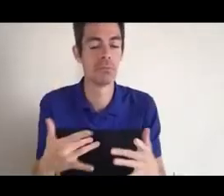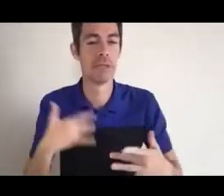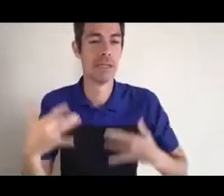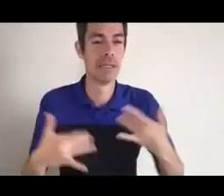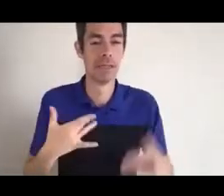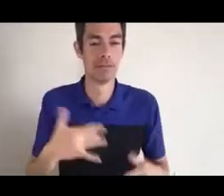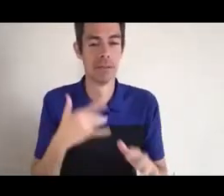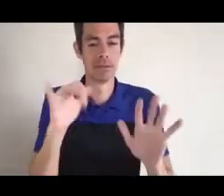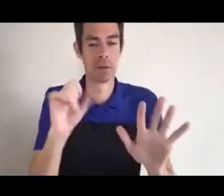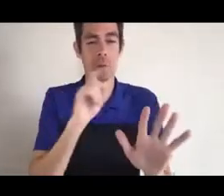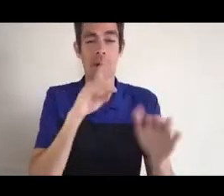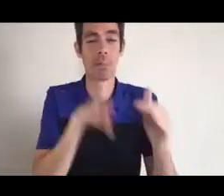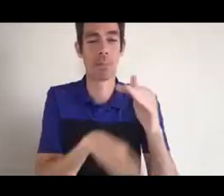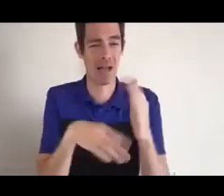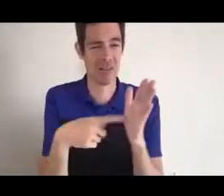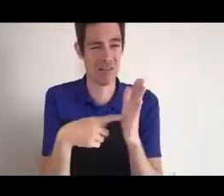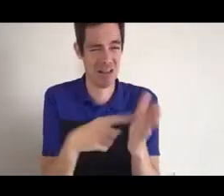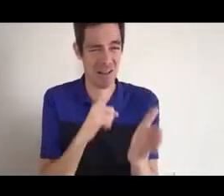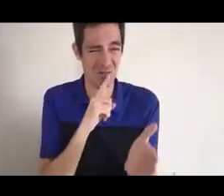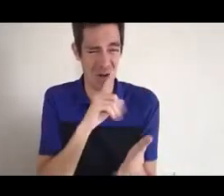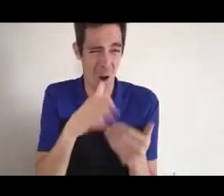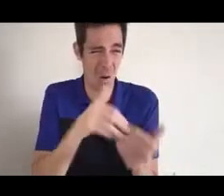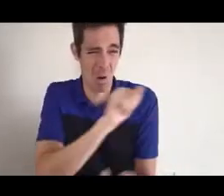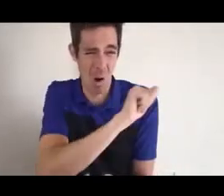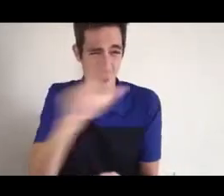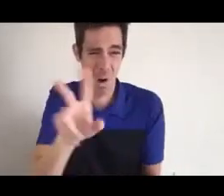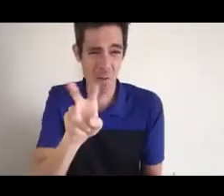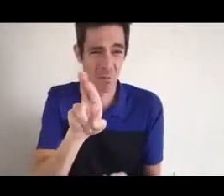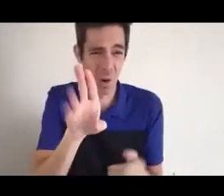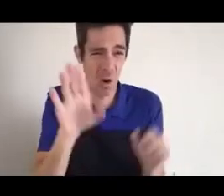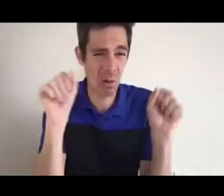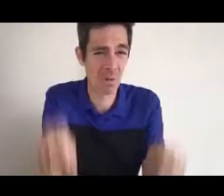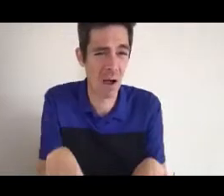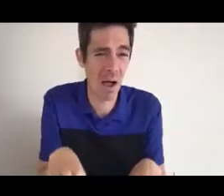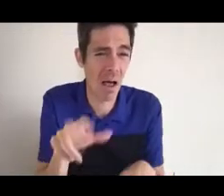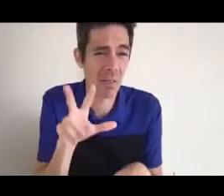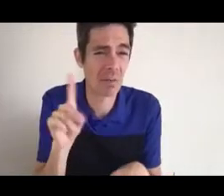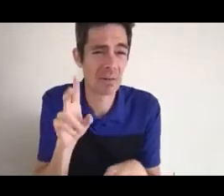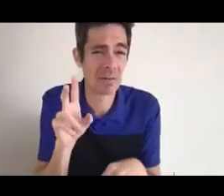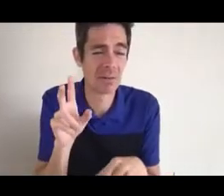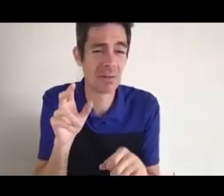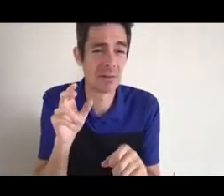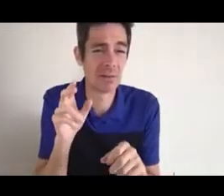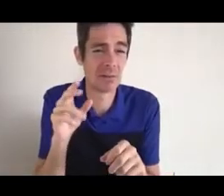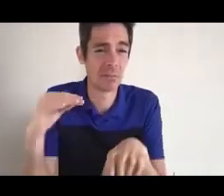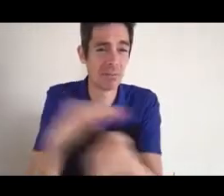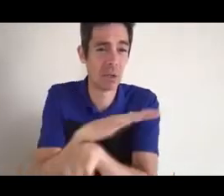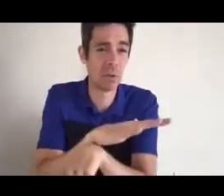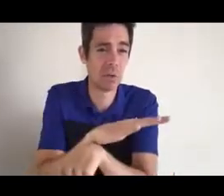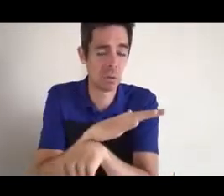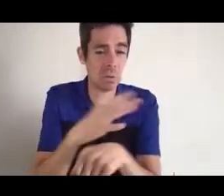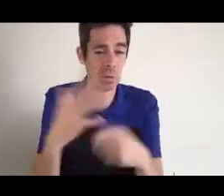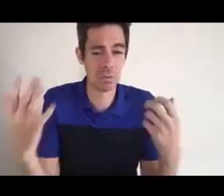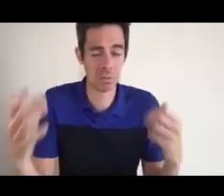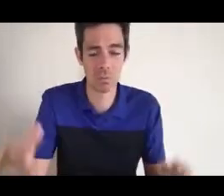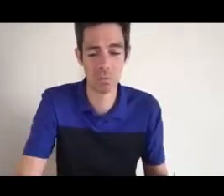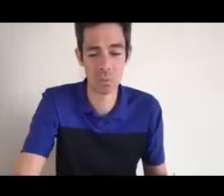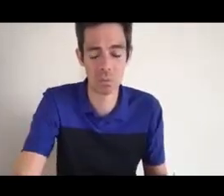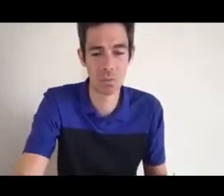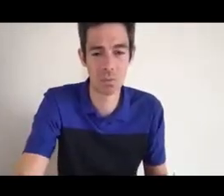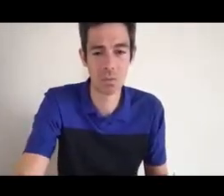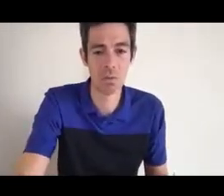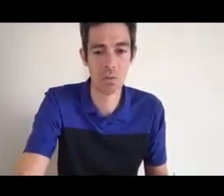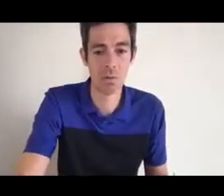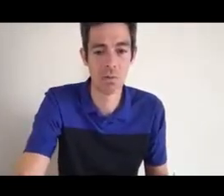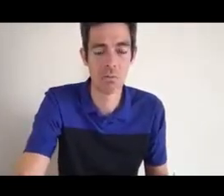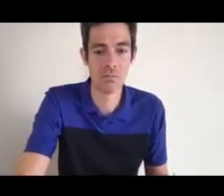know that's also limited, and those feelings is also limited. But basically all verbs are able to be 3D